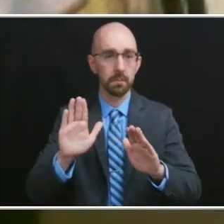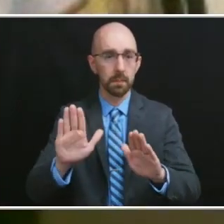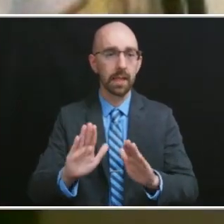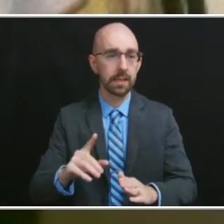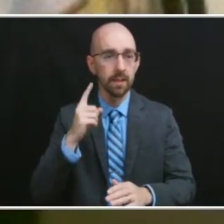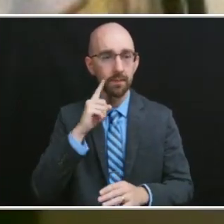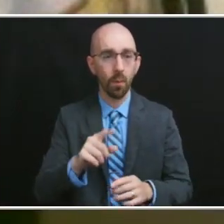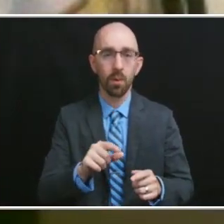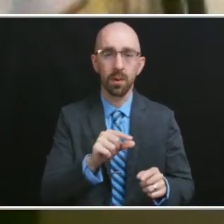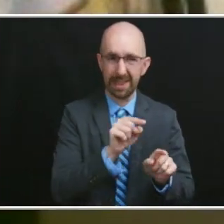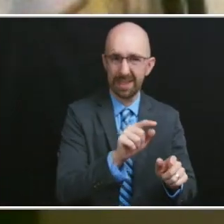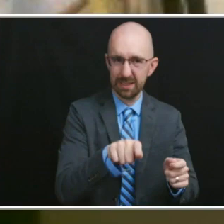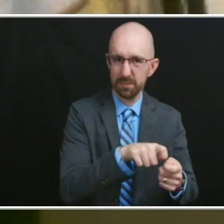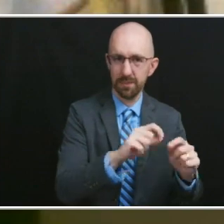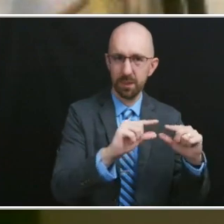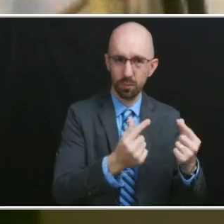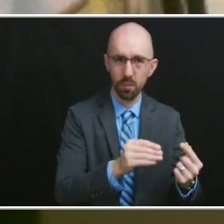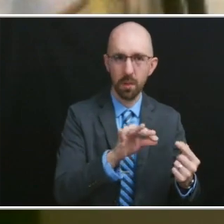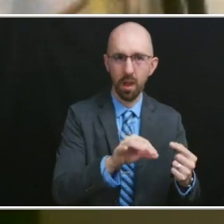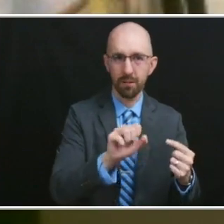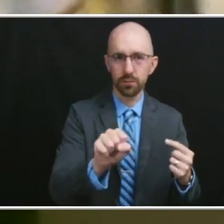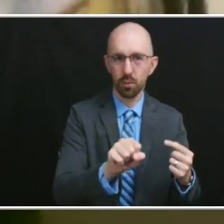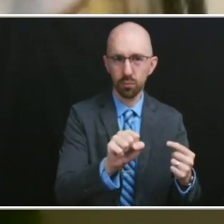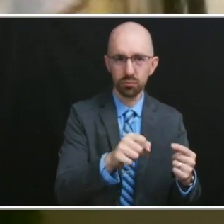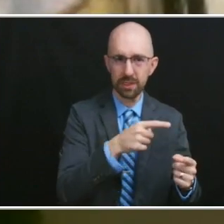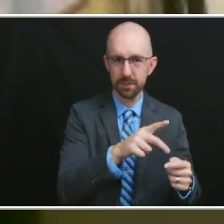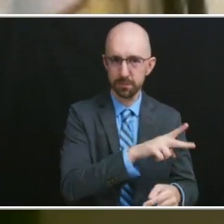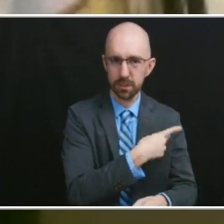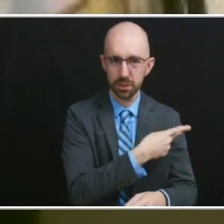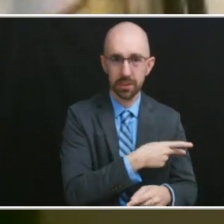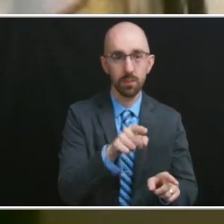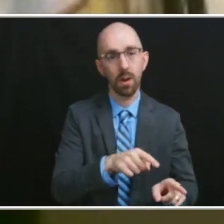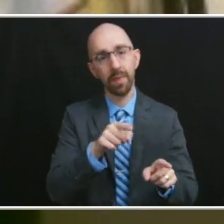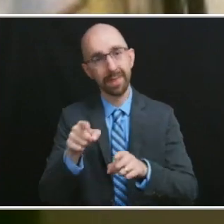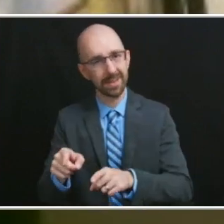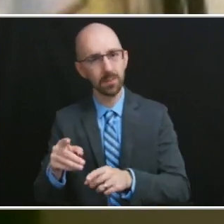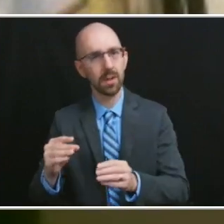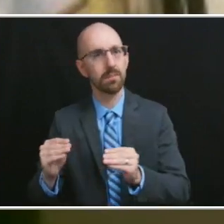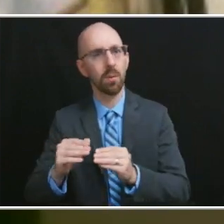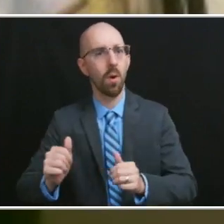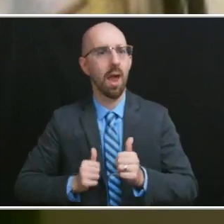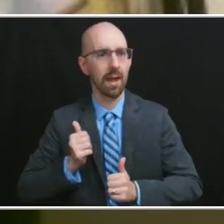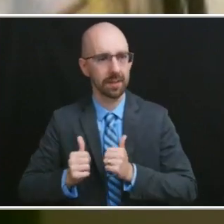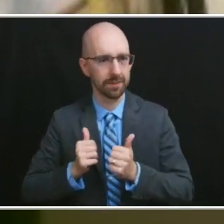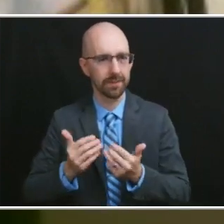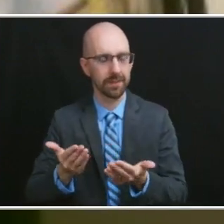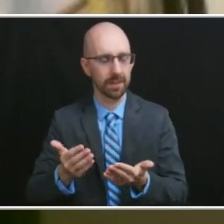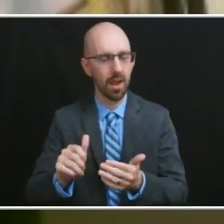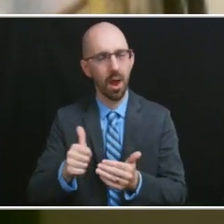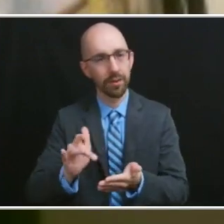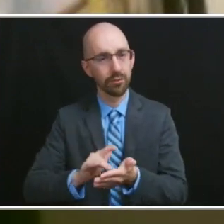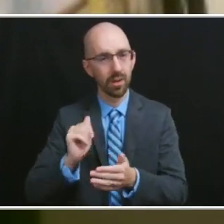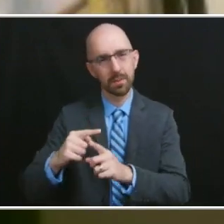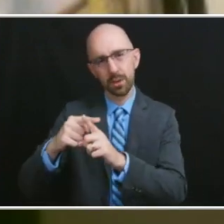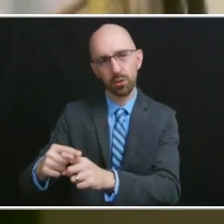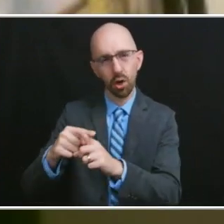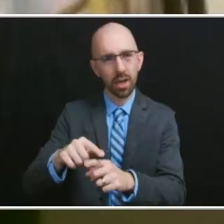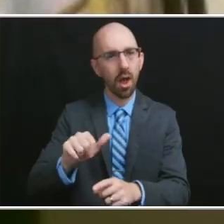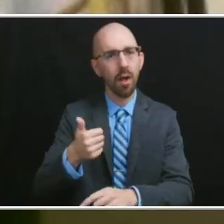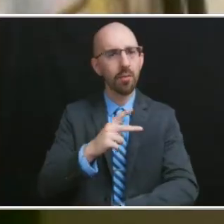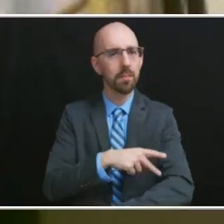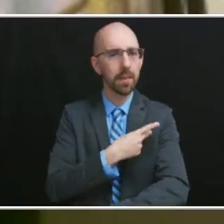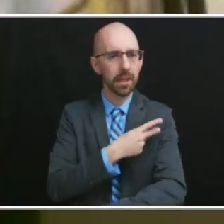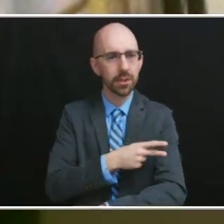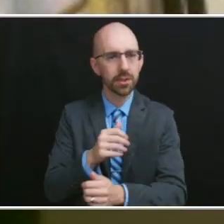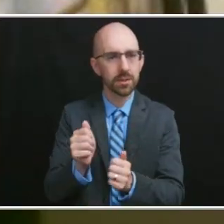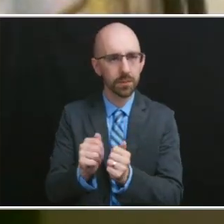patients in which the B cell are hyperactive. While other drugs can be targeting other patients with different